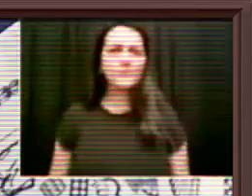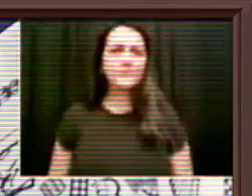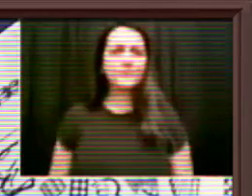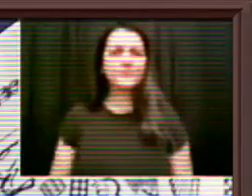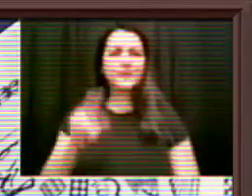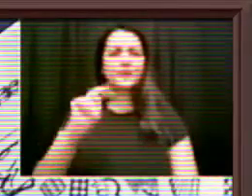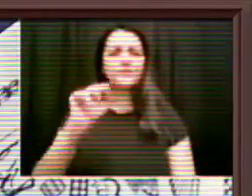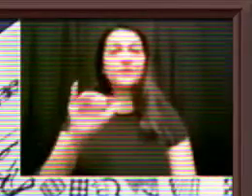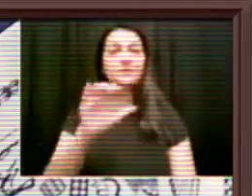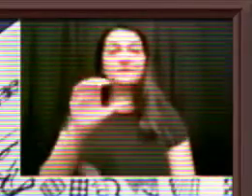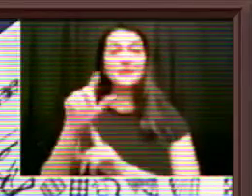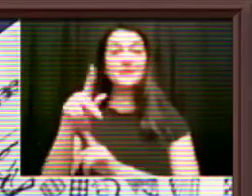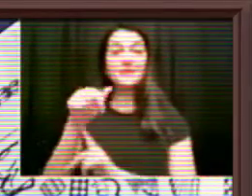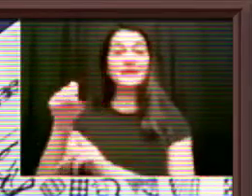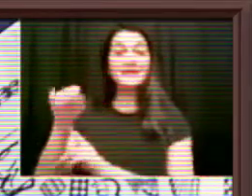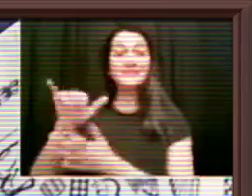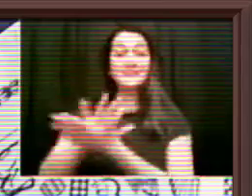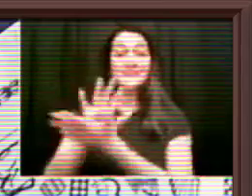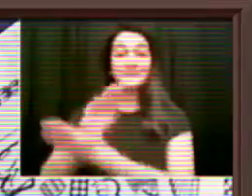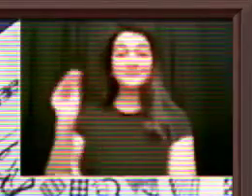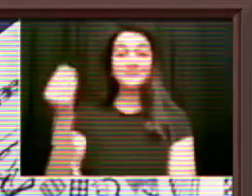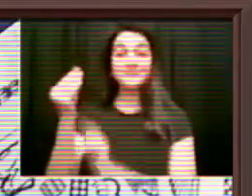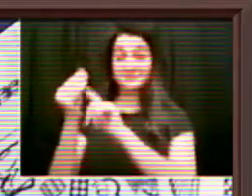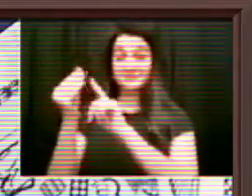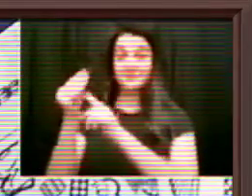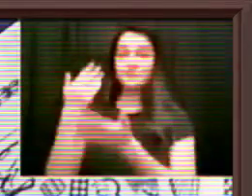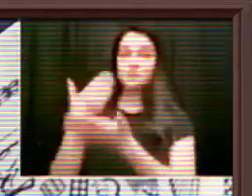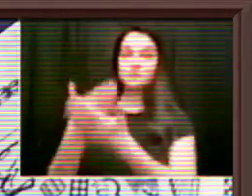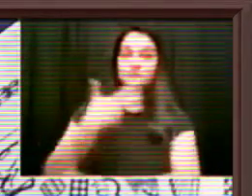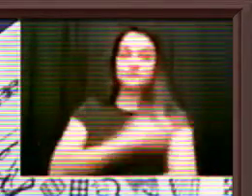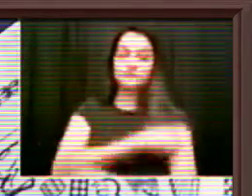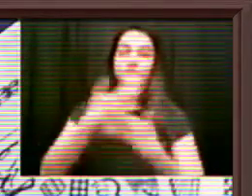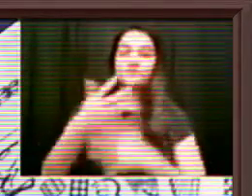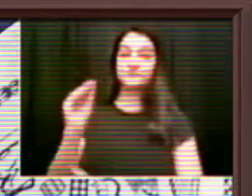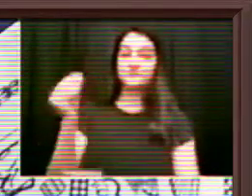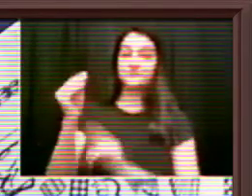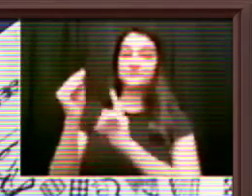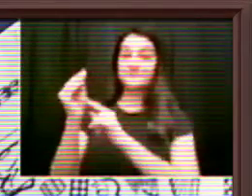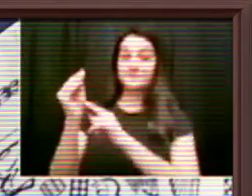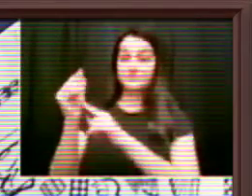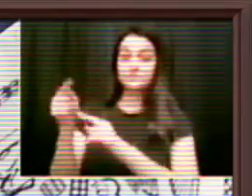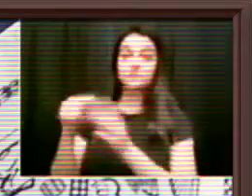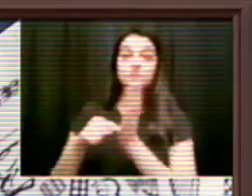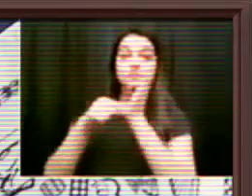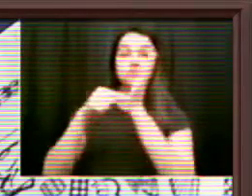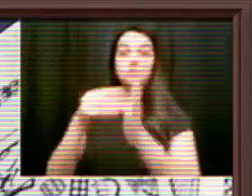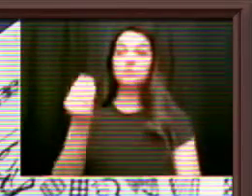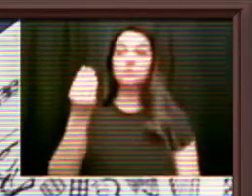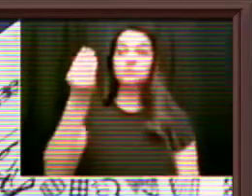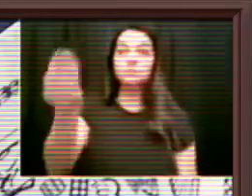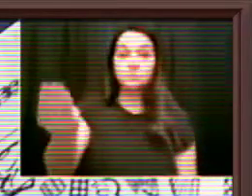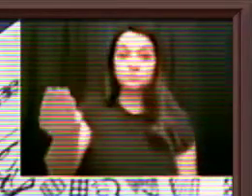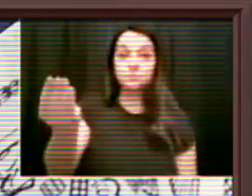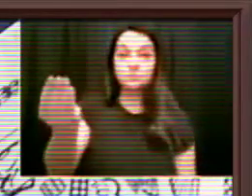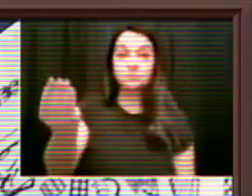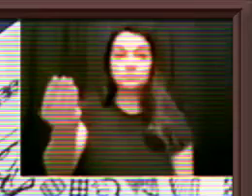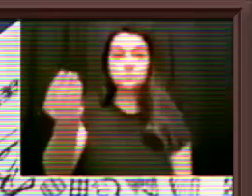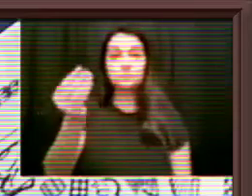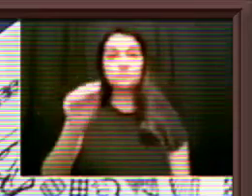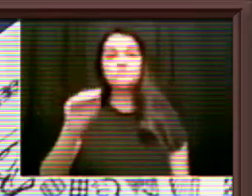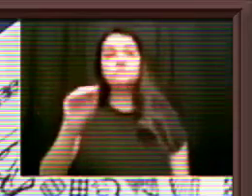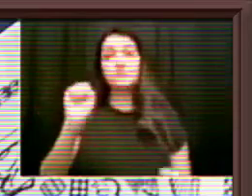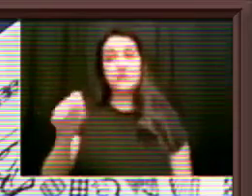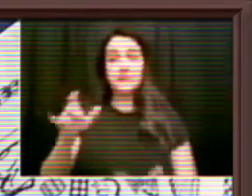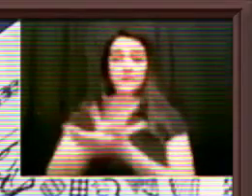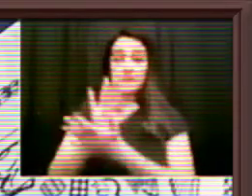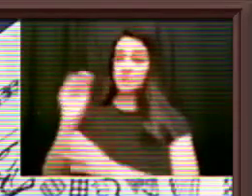what I see and who I deal with. I be around black folks, and so they don't know. A lot of them don't understand how these laws and